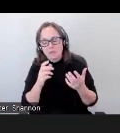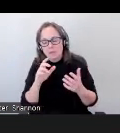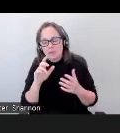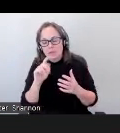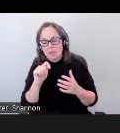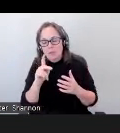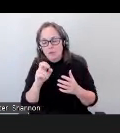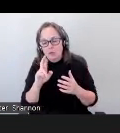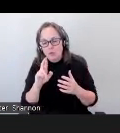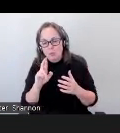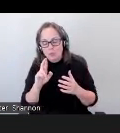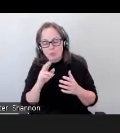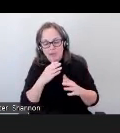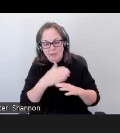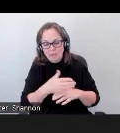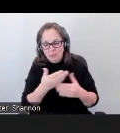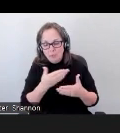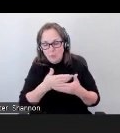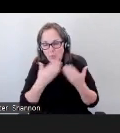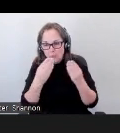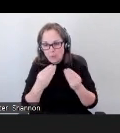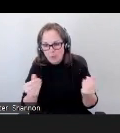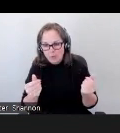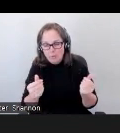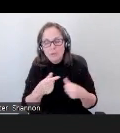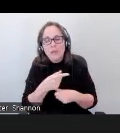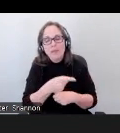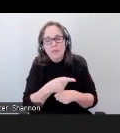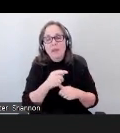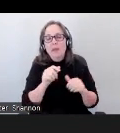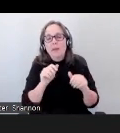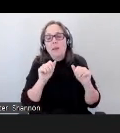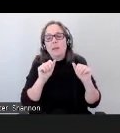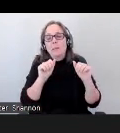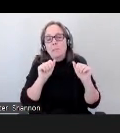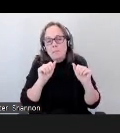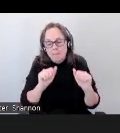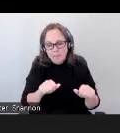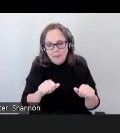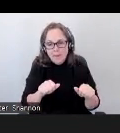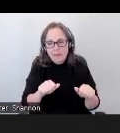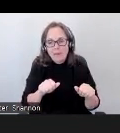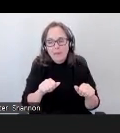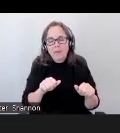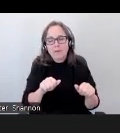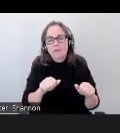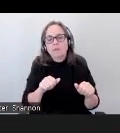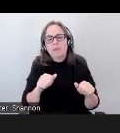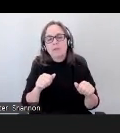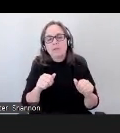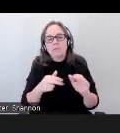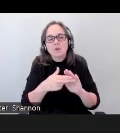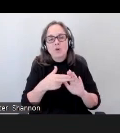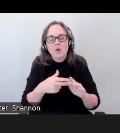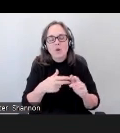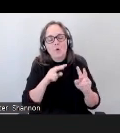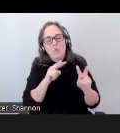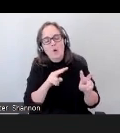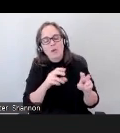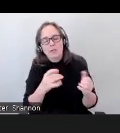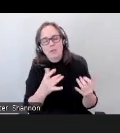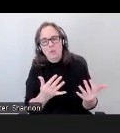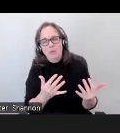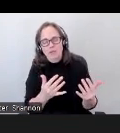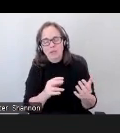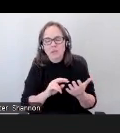their assessment are potentially eligible for what we call watch and wait protocol,